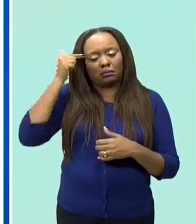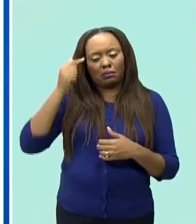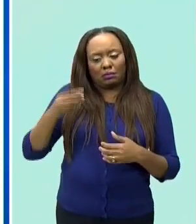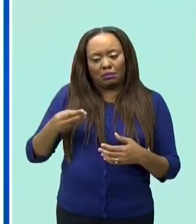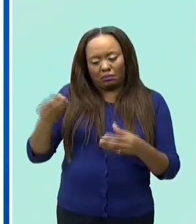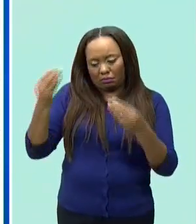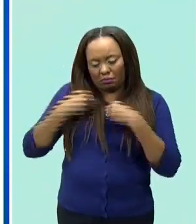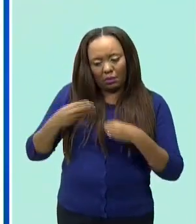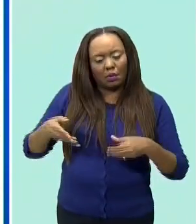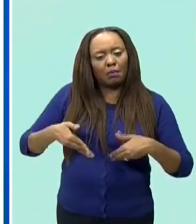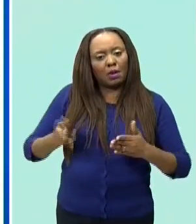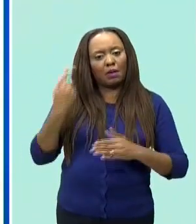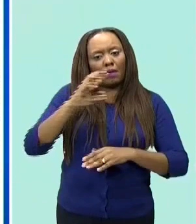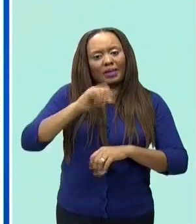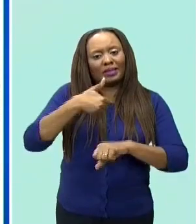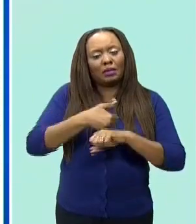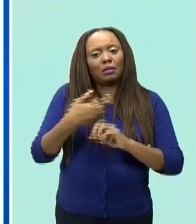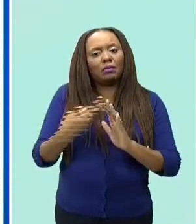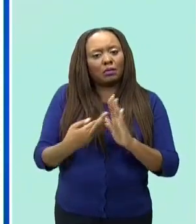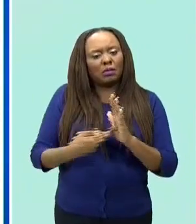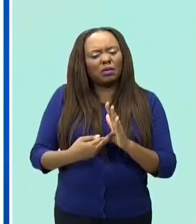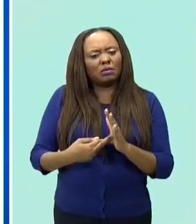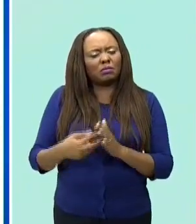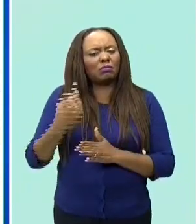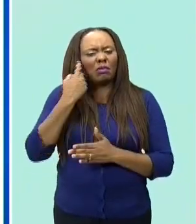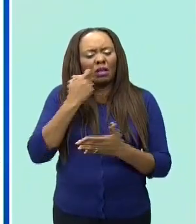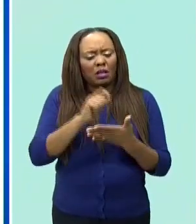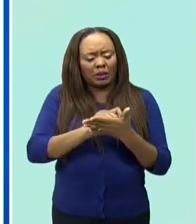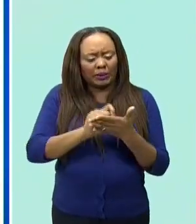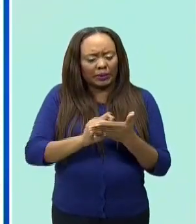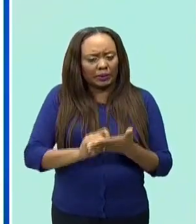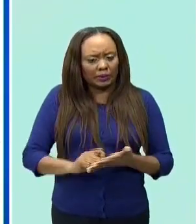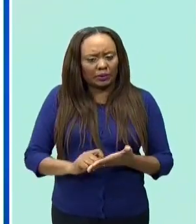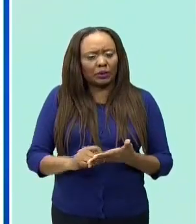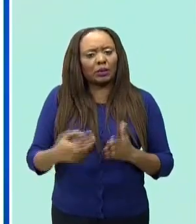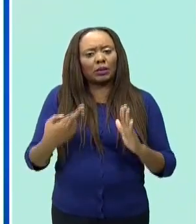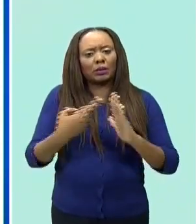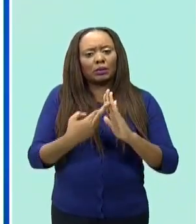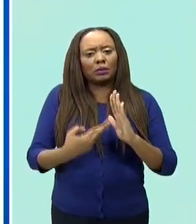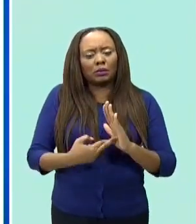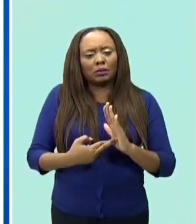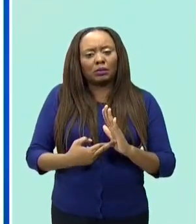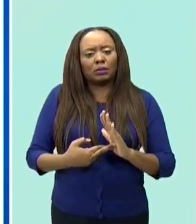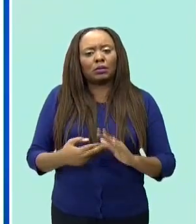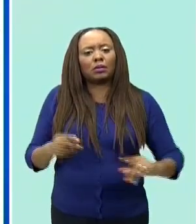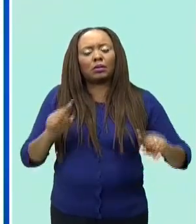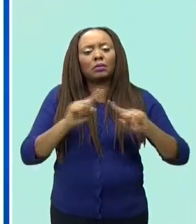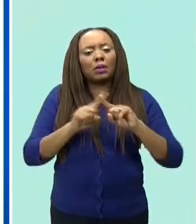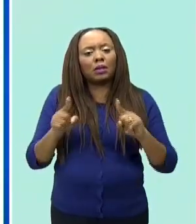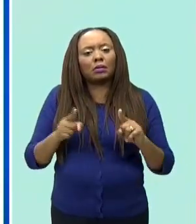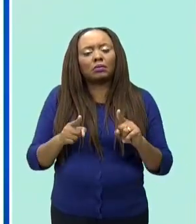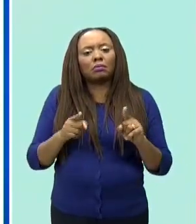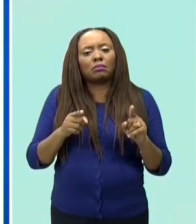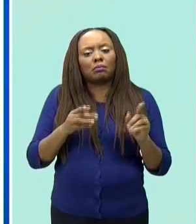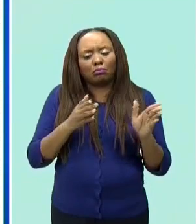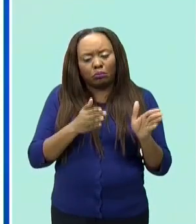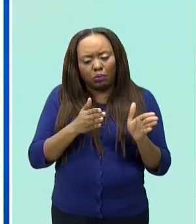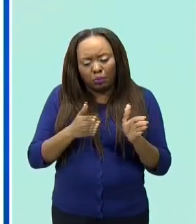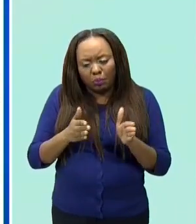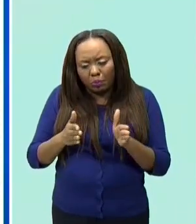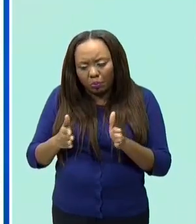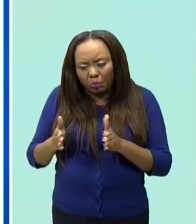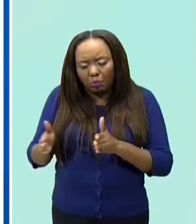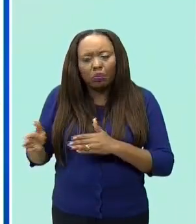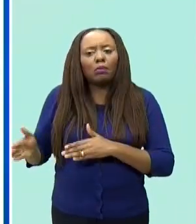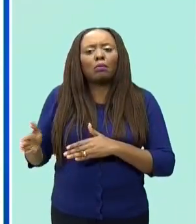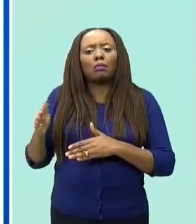in place. We already have some draft rules under consideration, but I think that piece by piece we're going to get all these things right. When